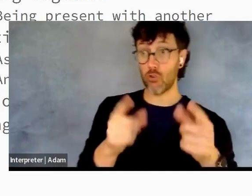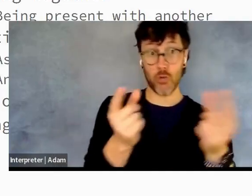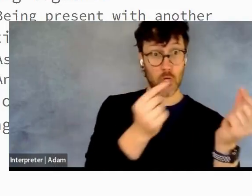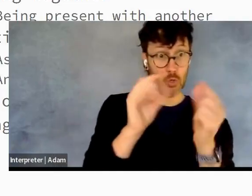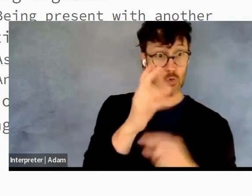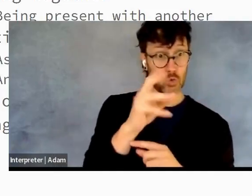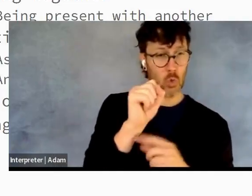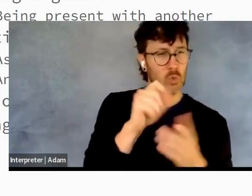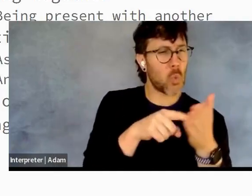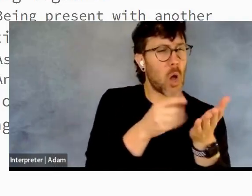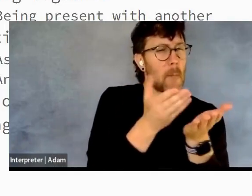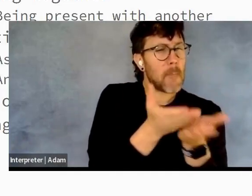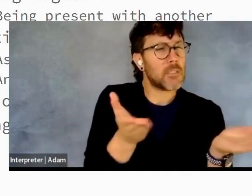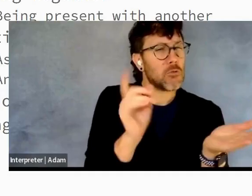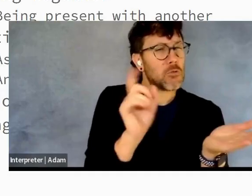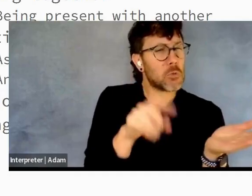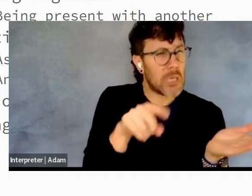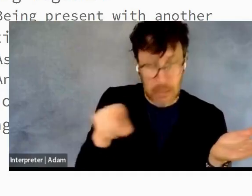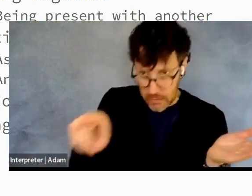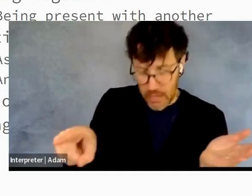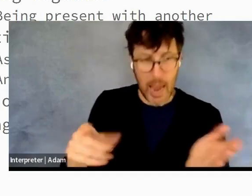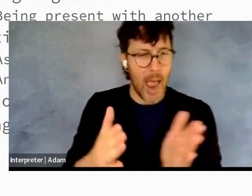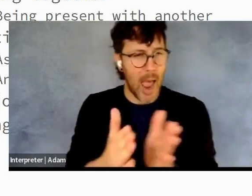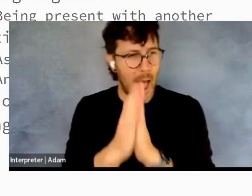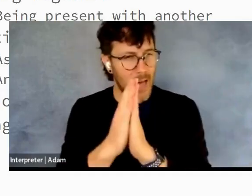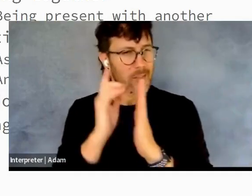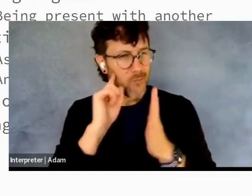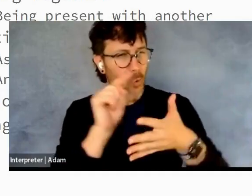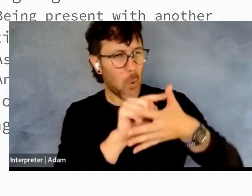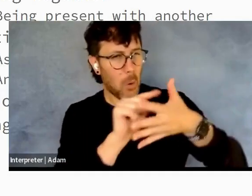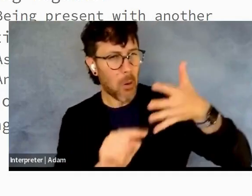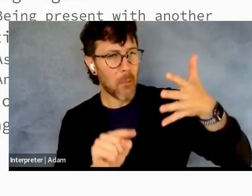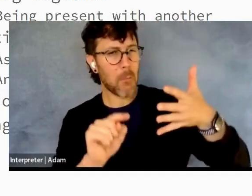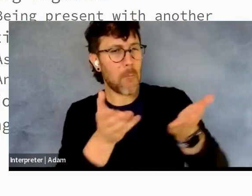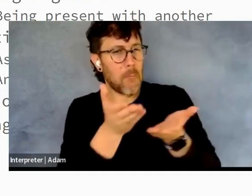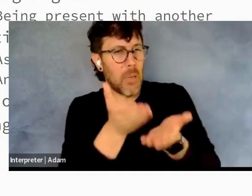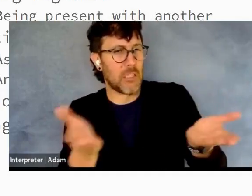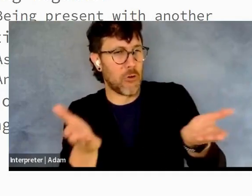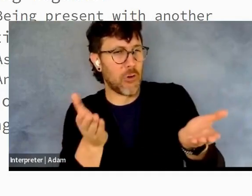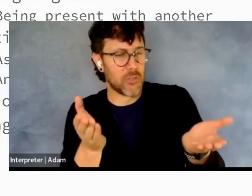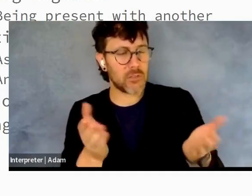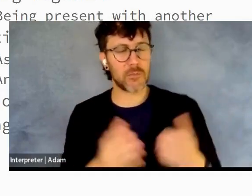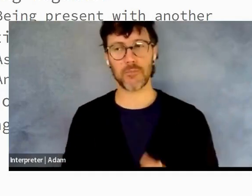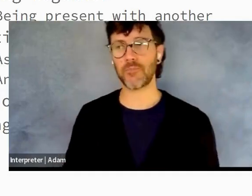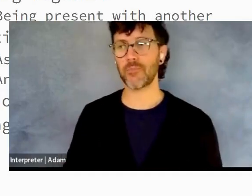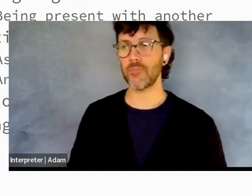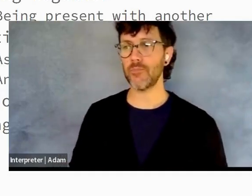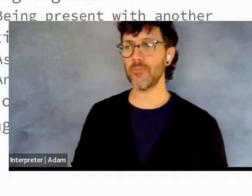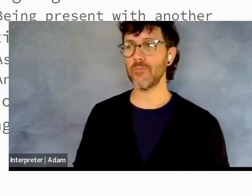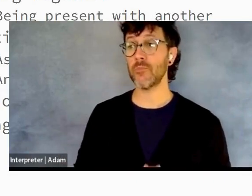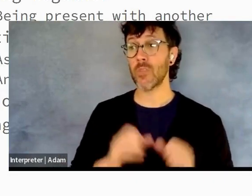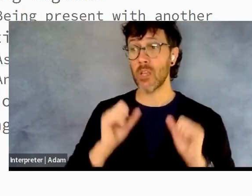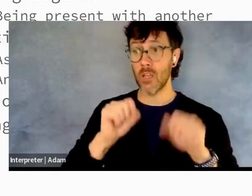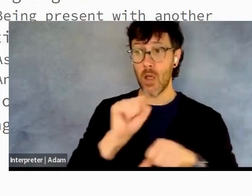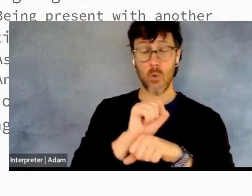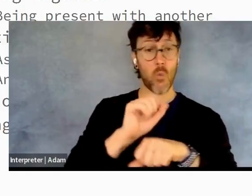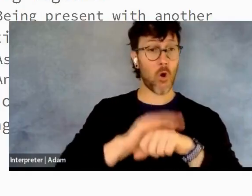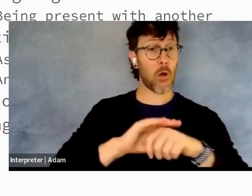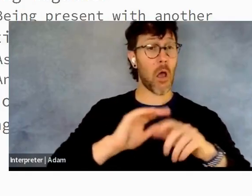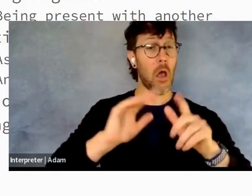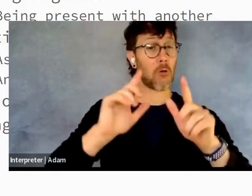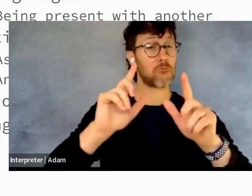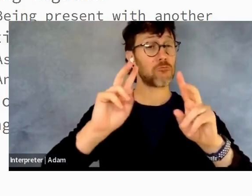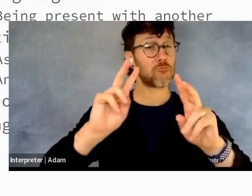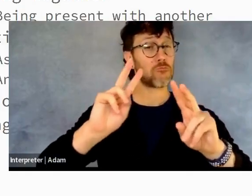have them request those materials or give you those materials? You can also work on reciprocal interactions,